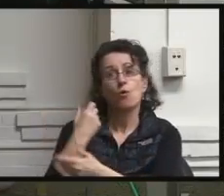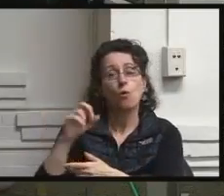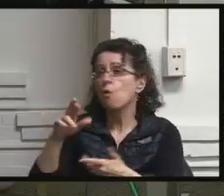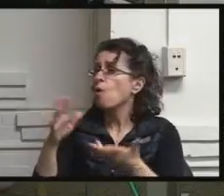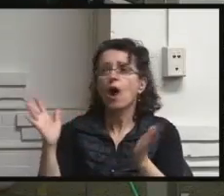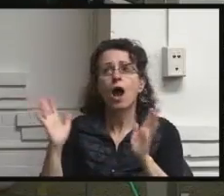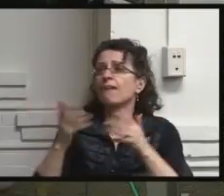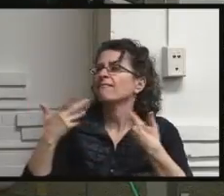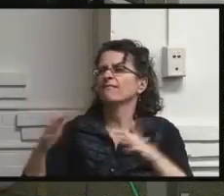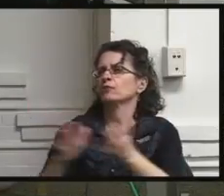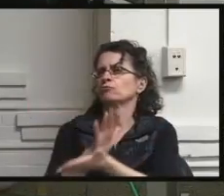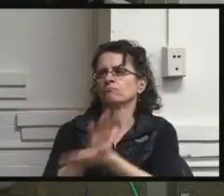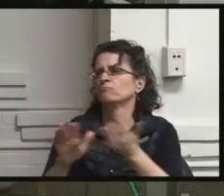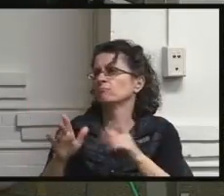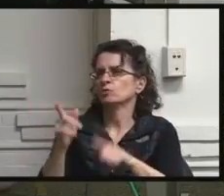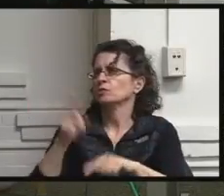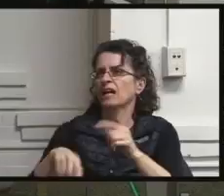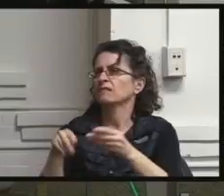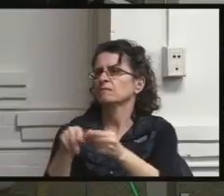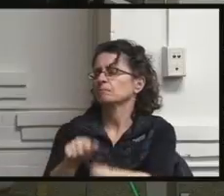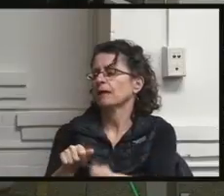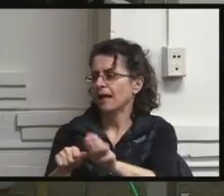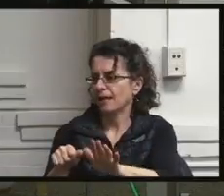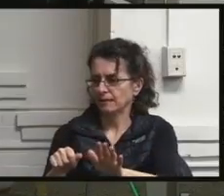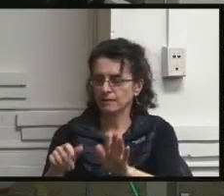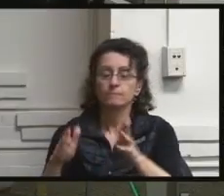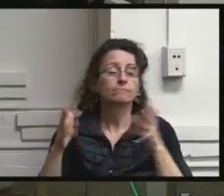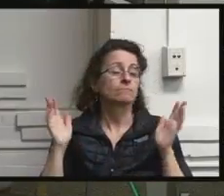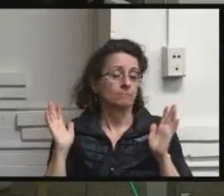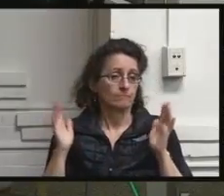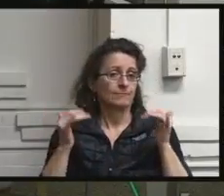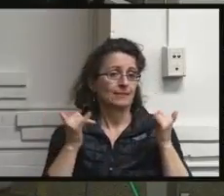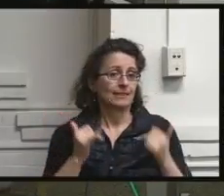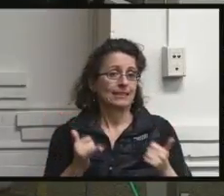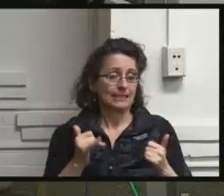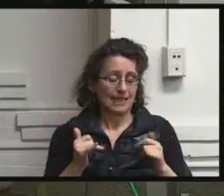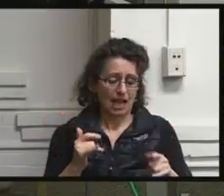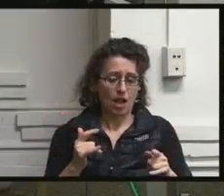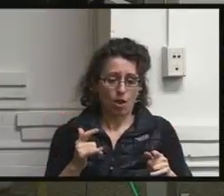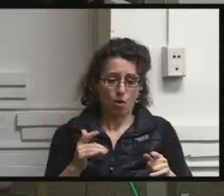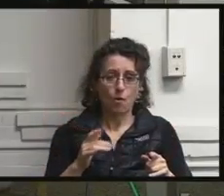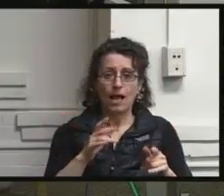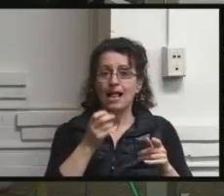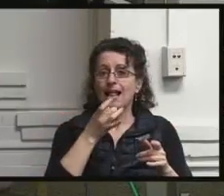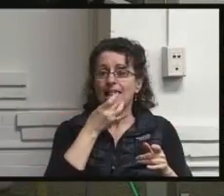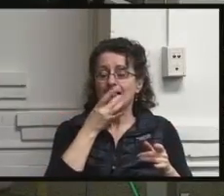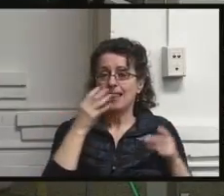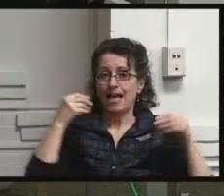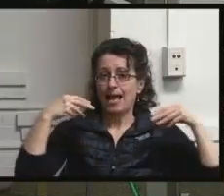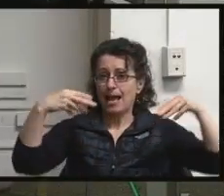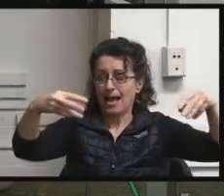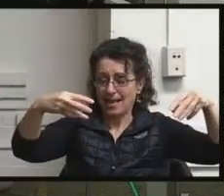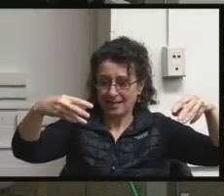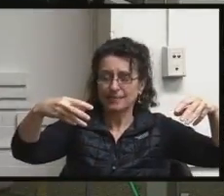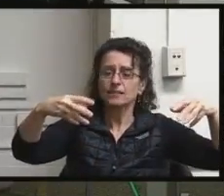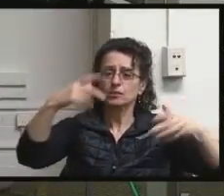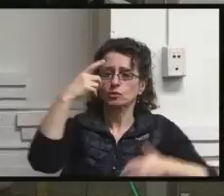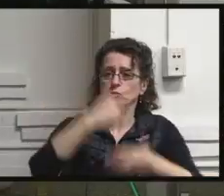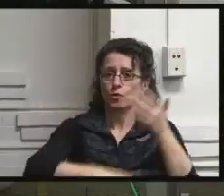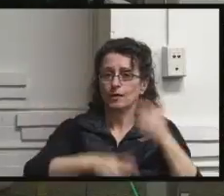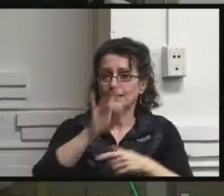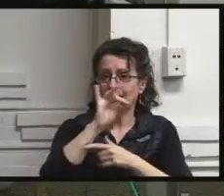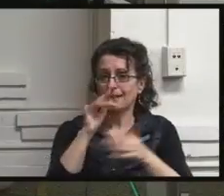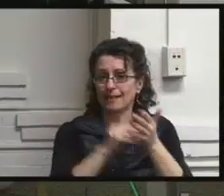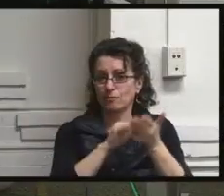things that were wrecked, the $8,000 for the lights and the Whetstone pathway. We talked about